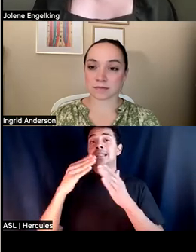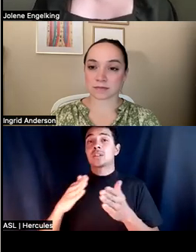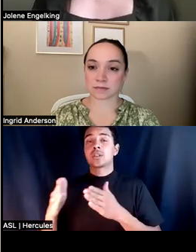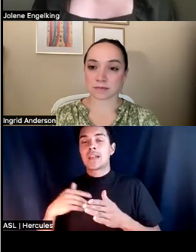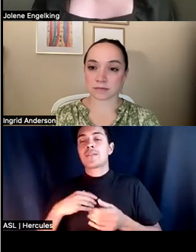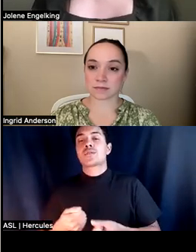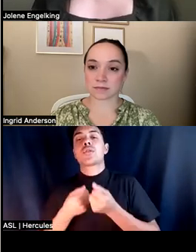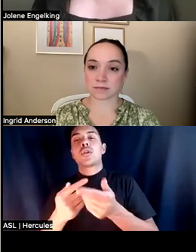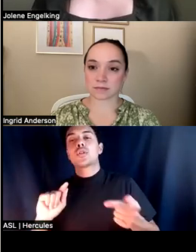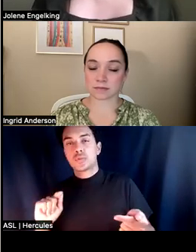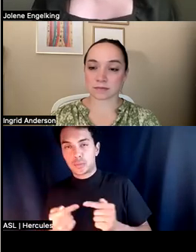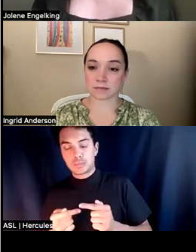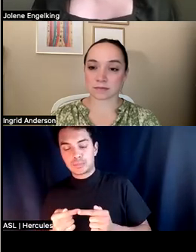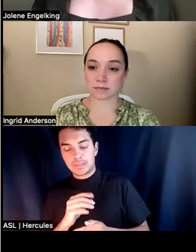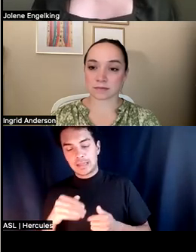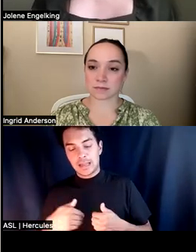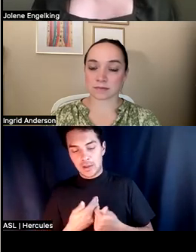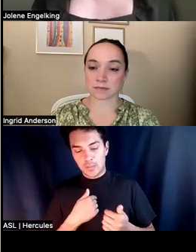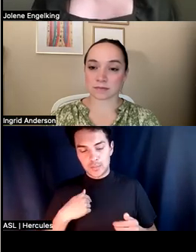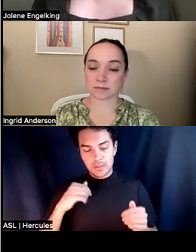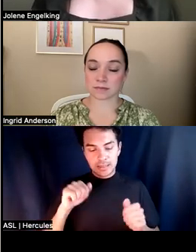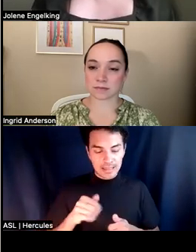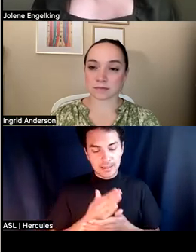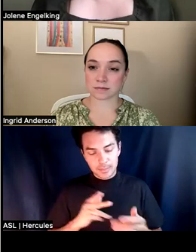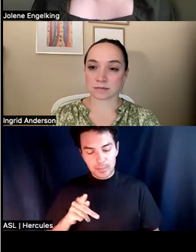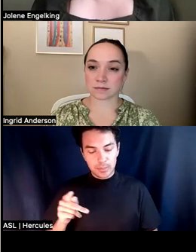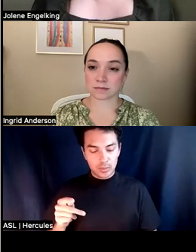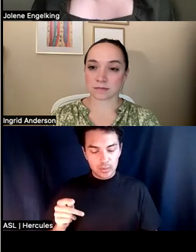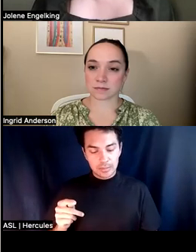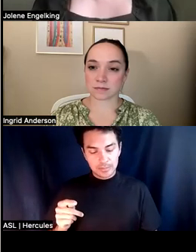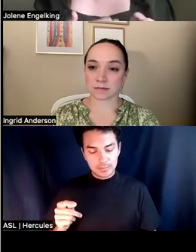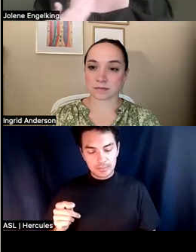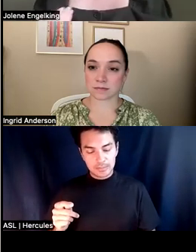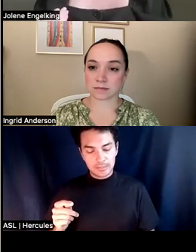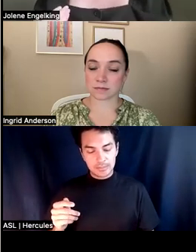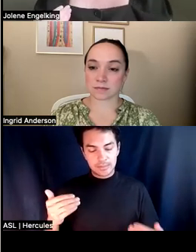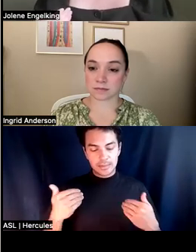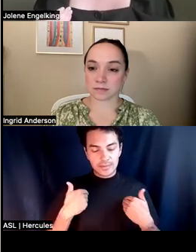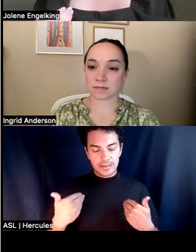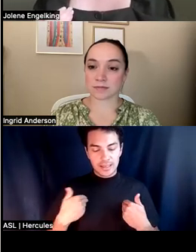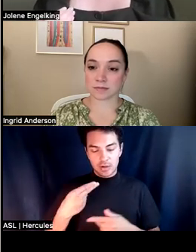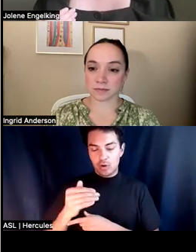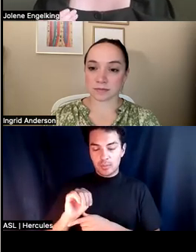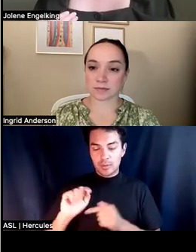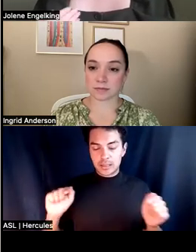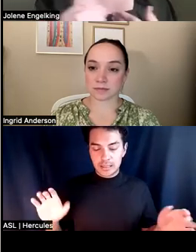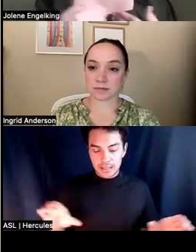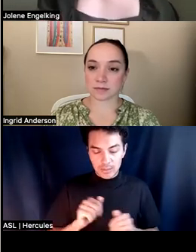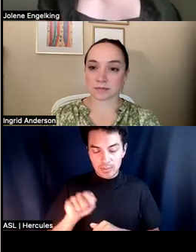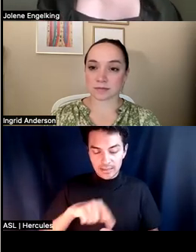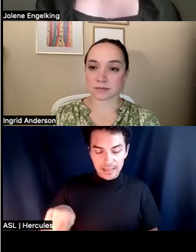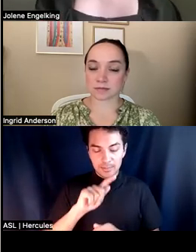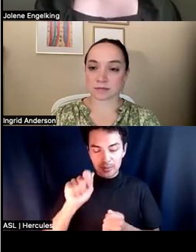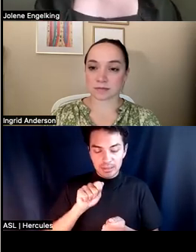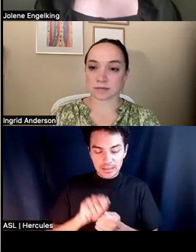harm, and how some people have had harm done to them by those spiritual healers, but